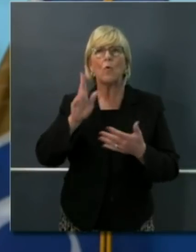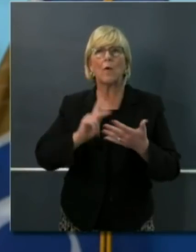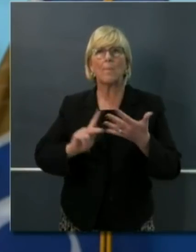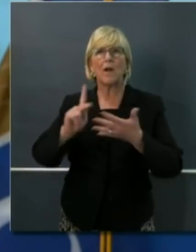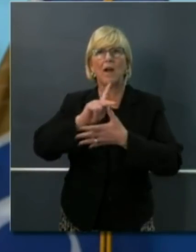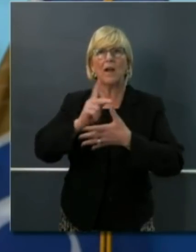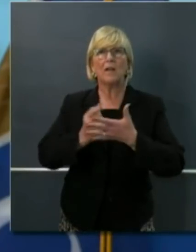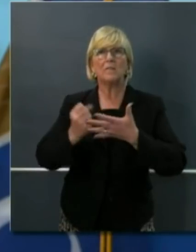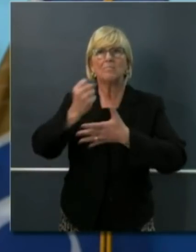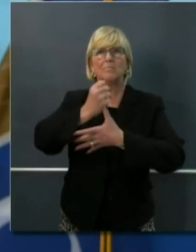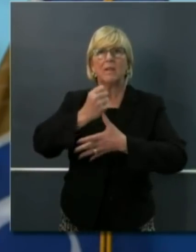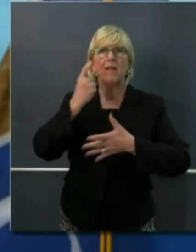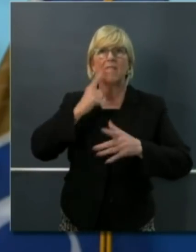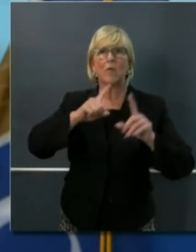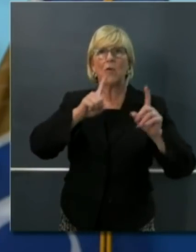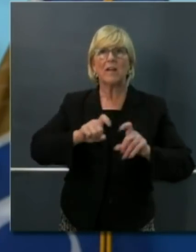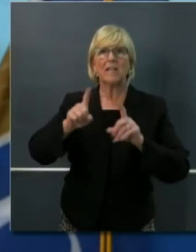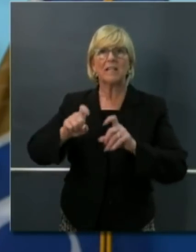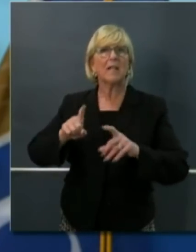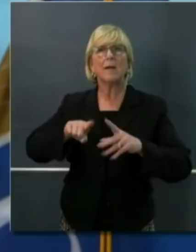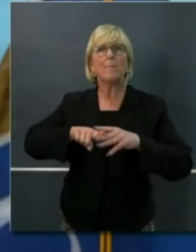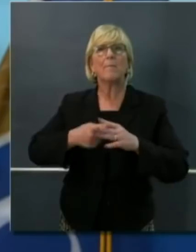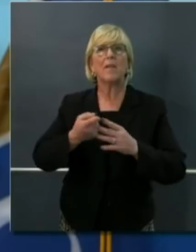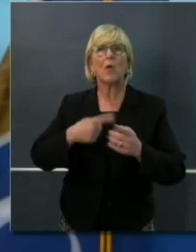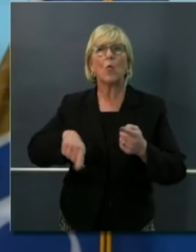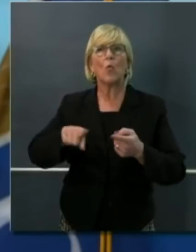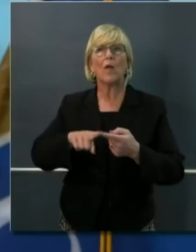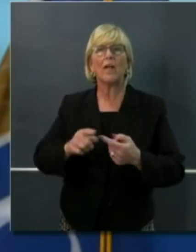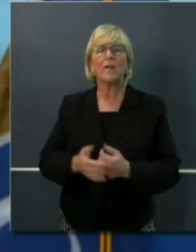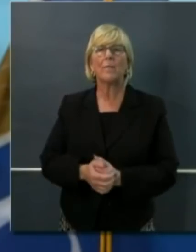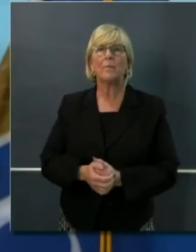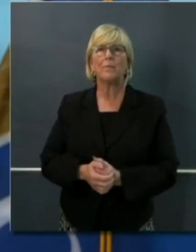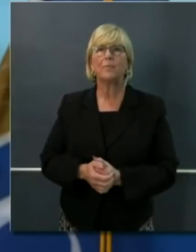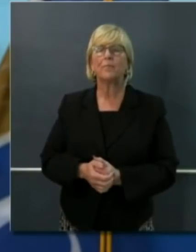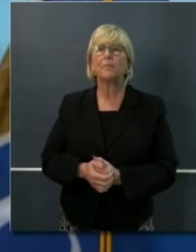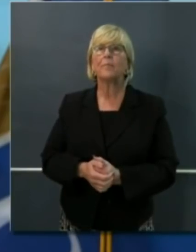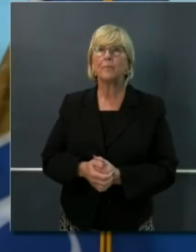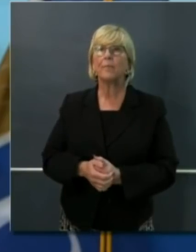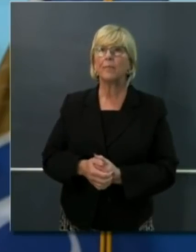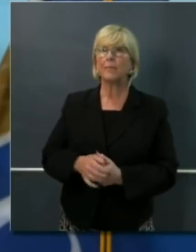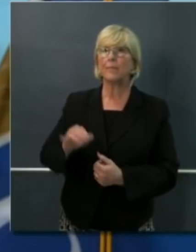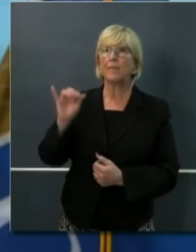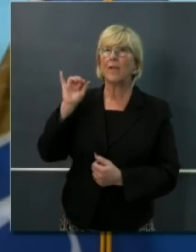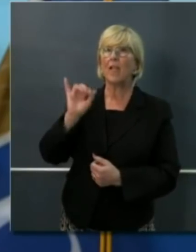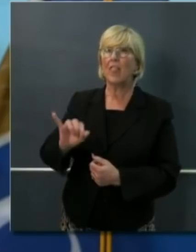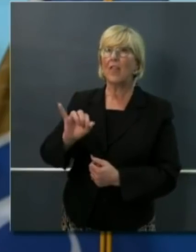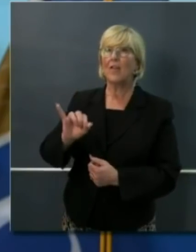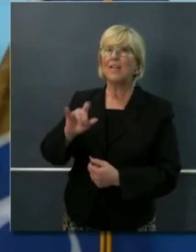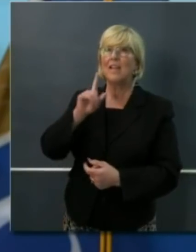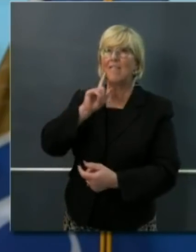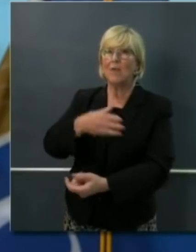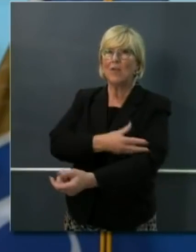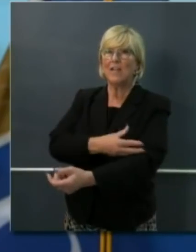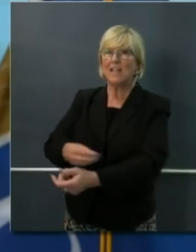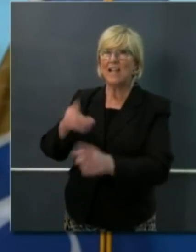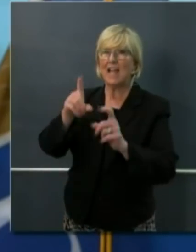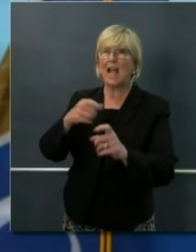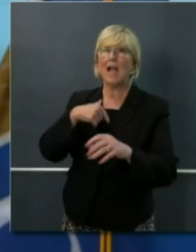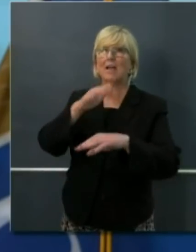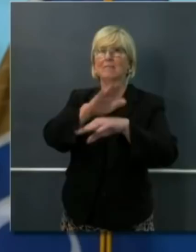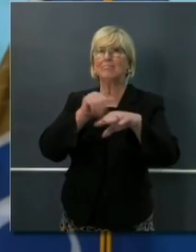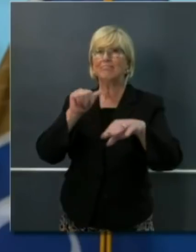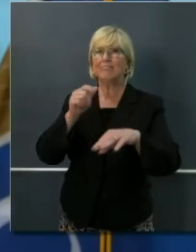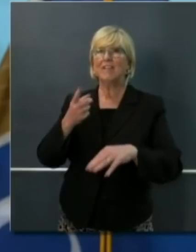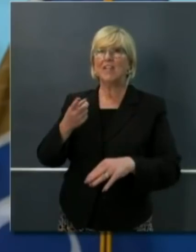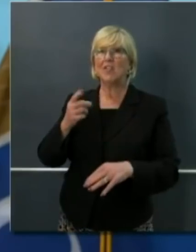tests, and when would those tests begin? So the serology test, let me ask my serological expert, Dr. Galley, to come up,